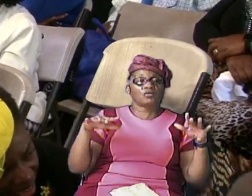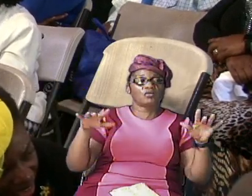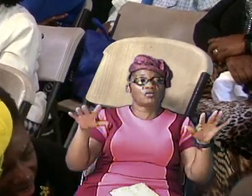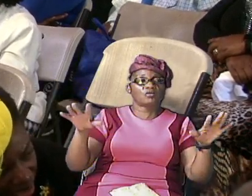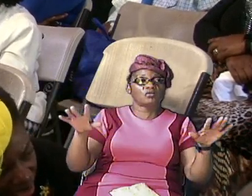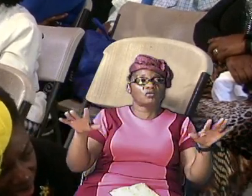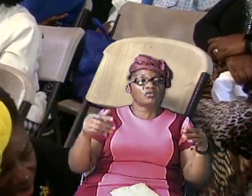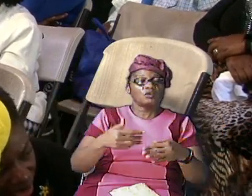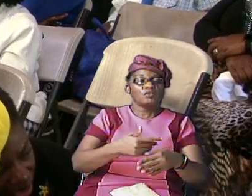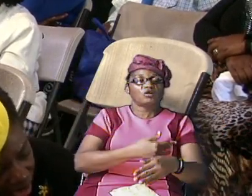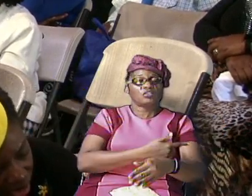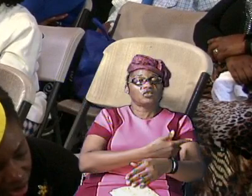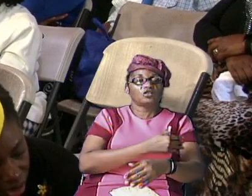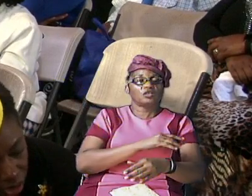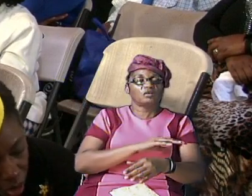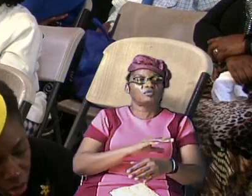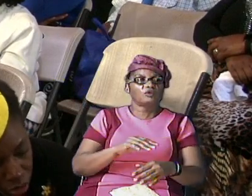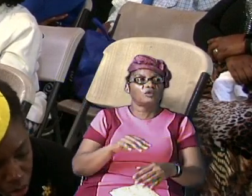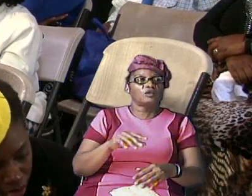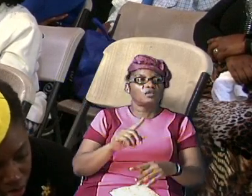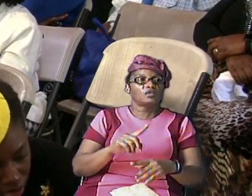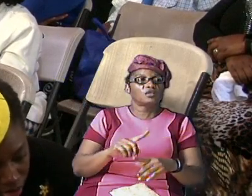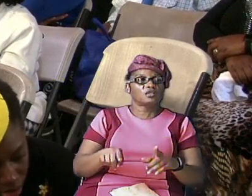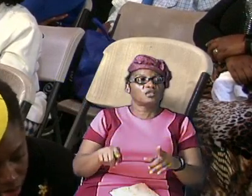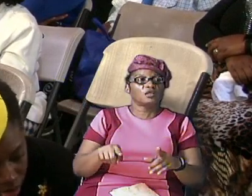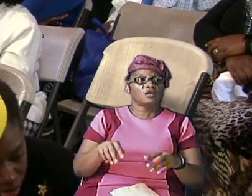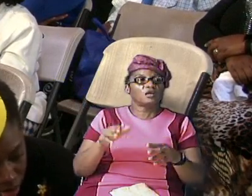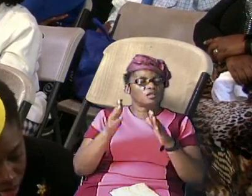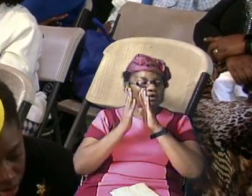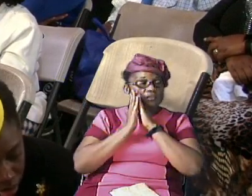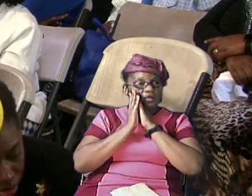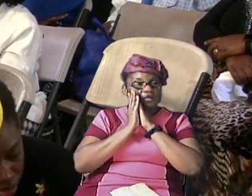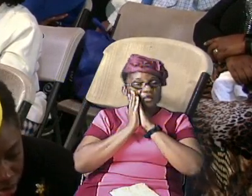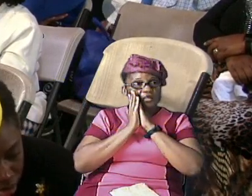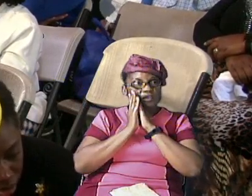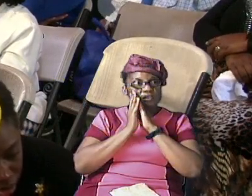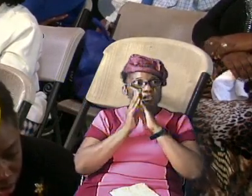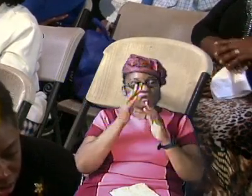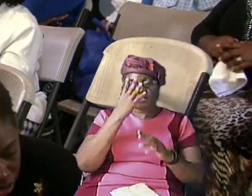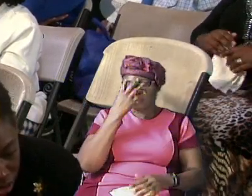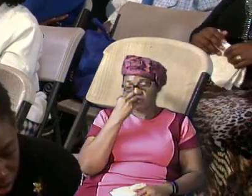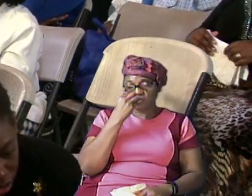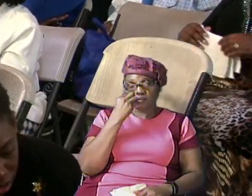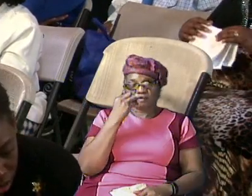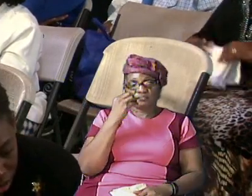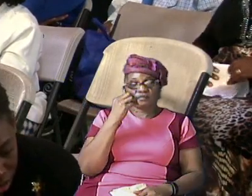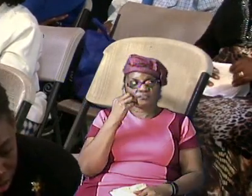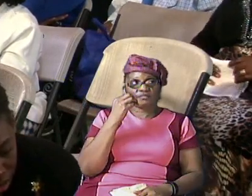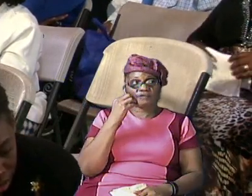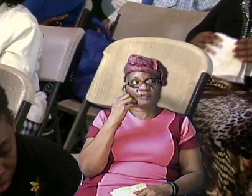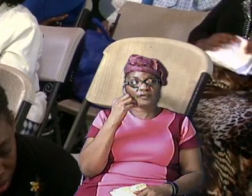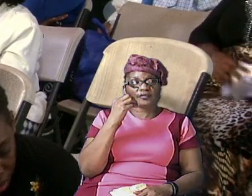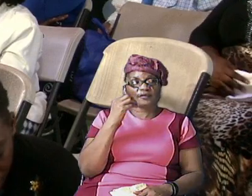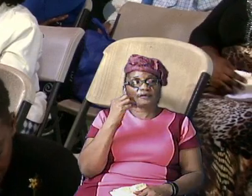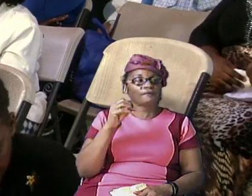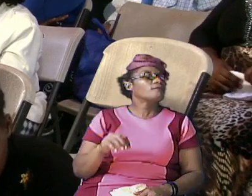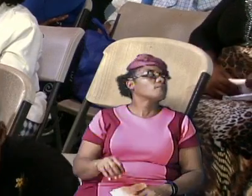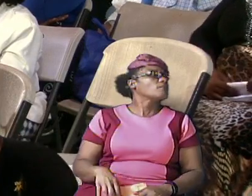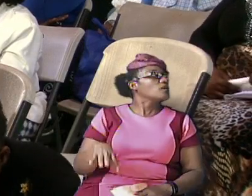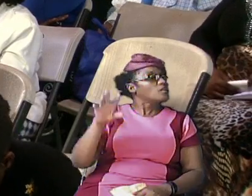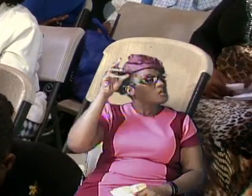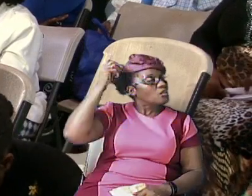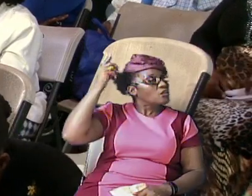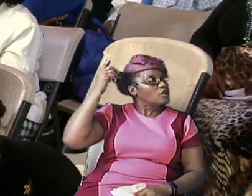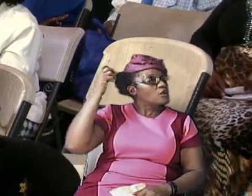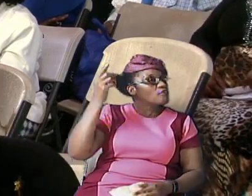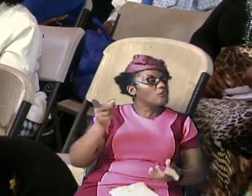A shepherd do not sleep all the time. A shepherd is like another David. Praise God Almighty.